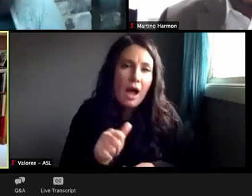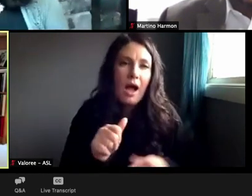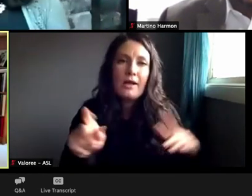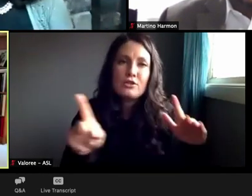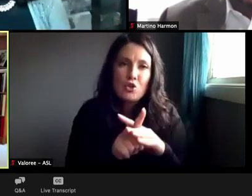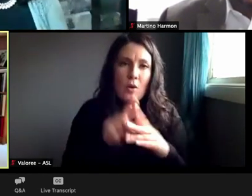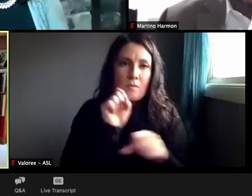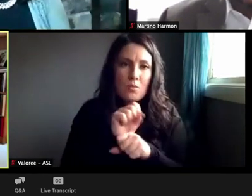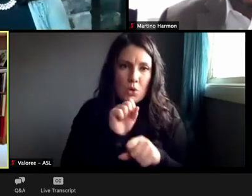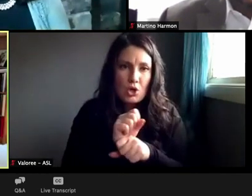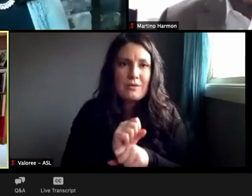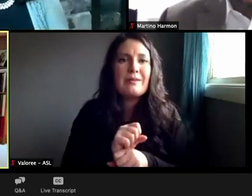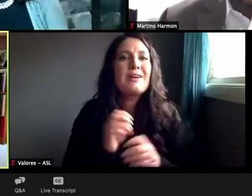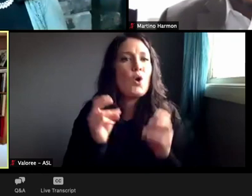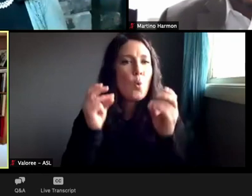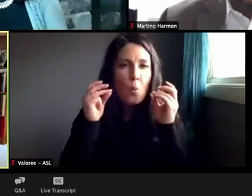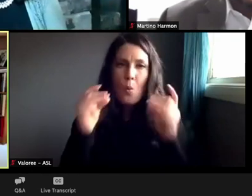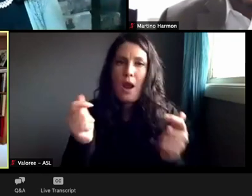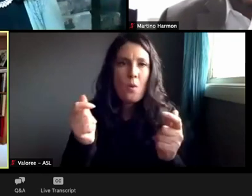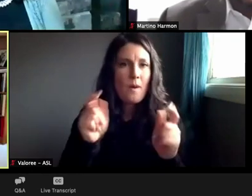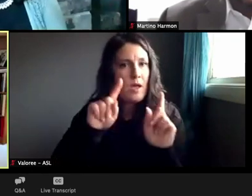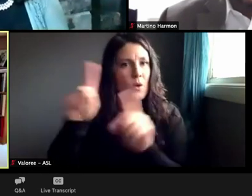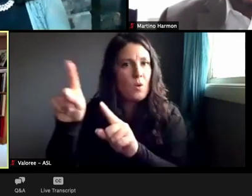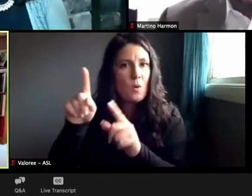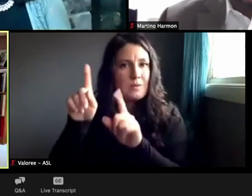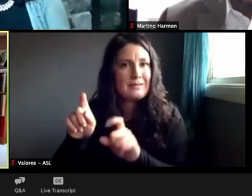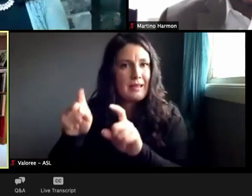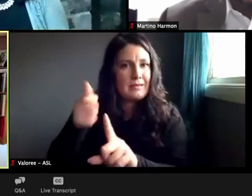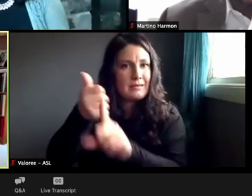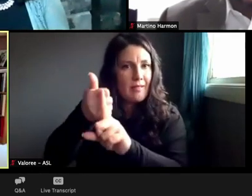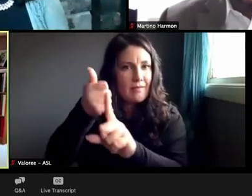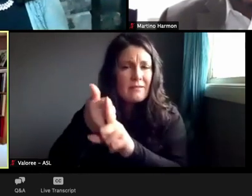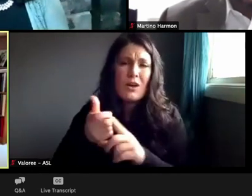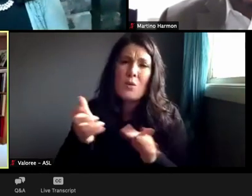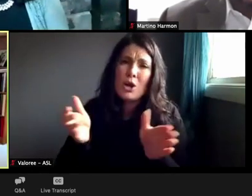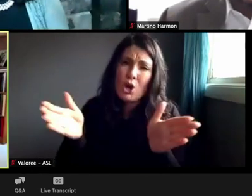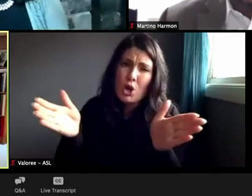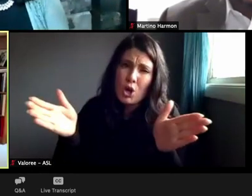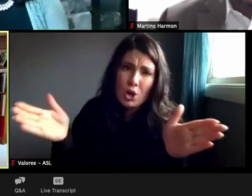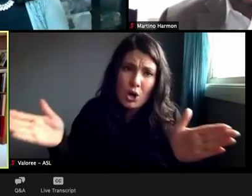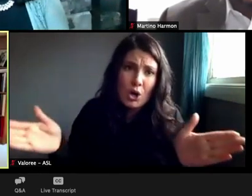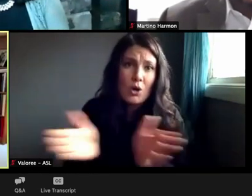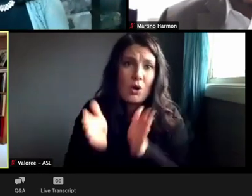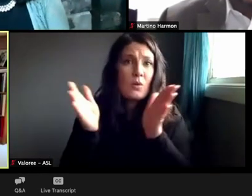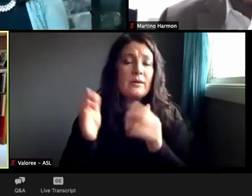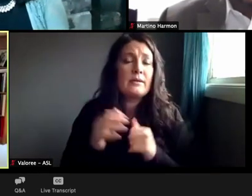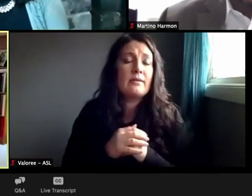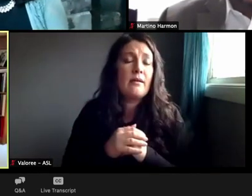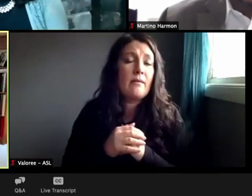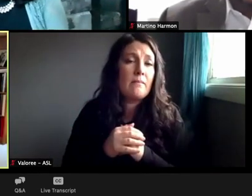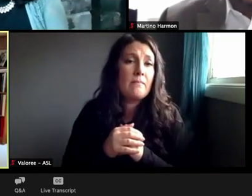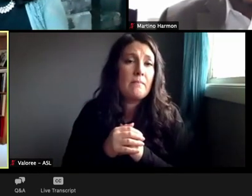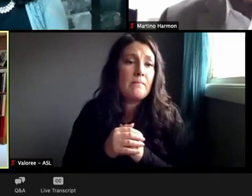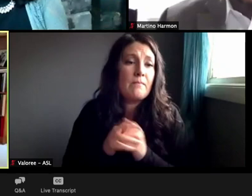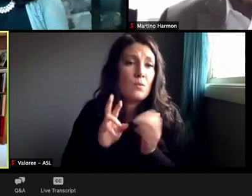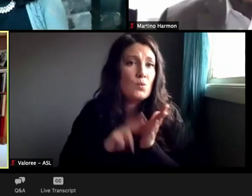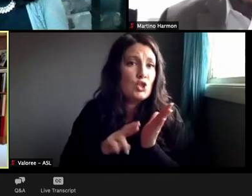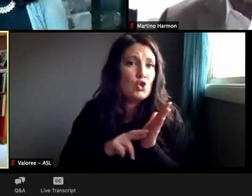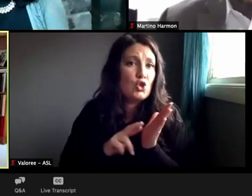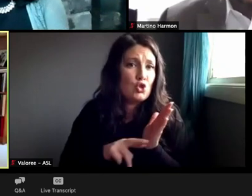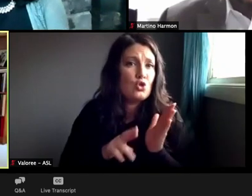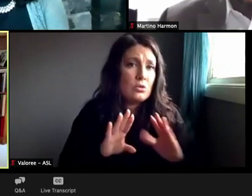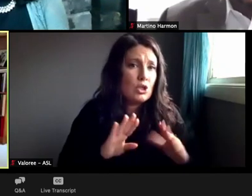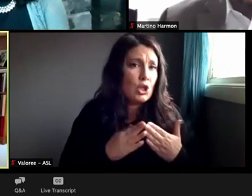away. We strongly encourage that the research community continue